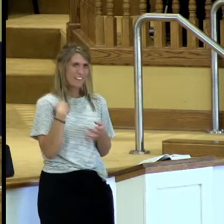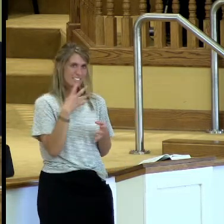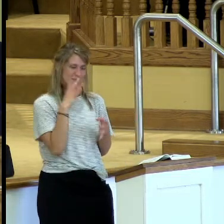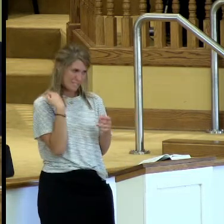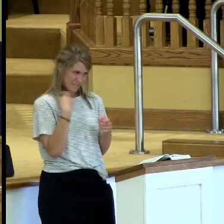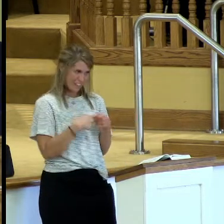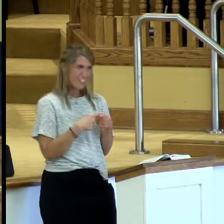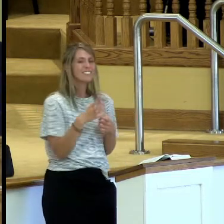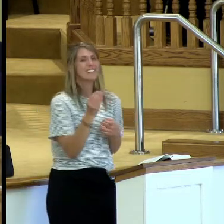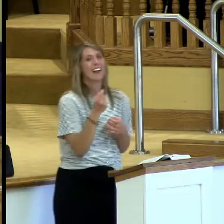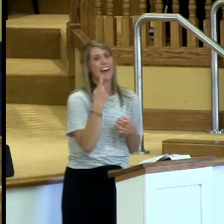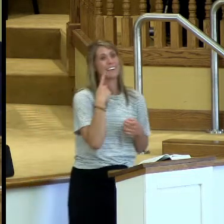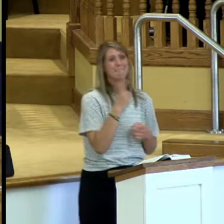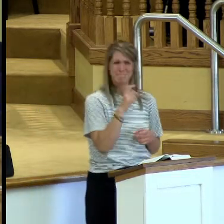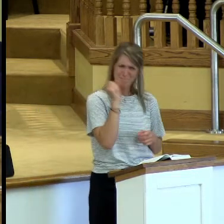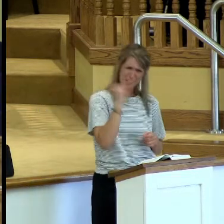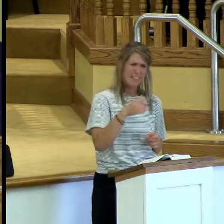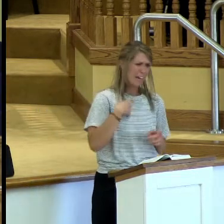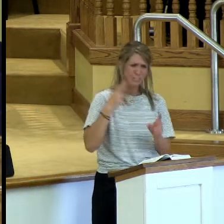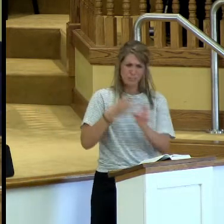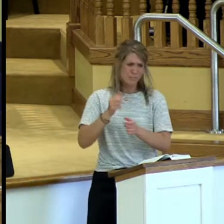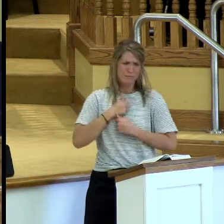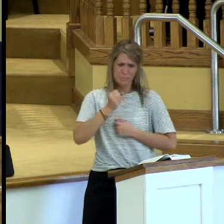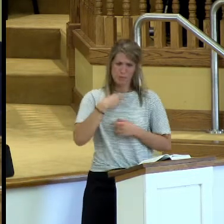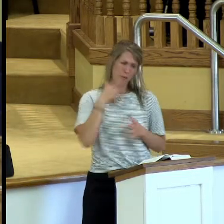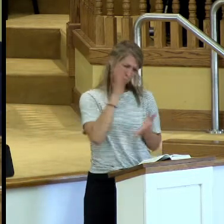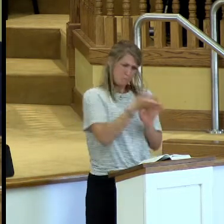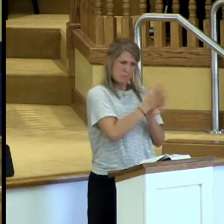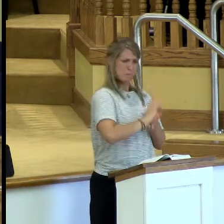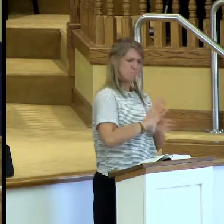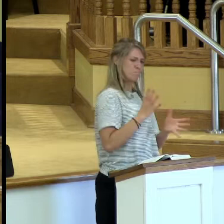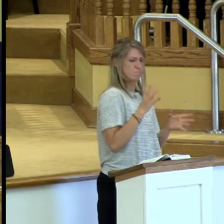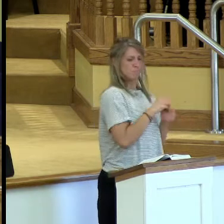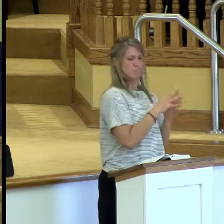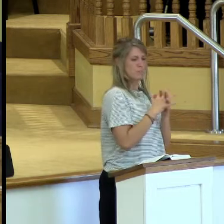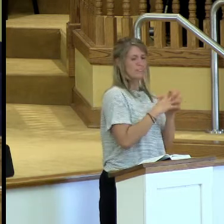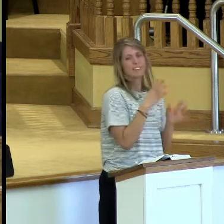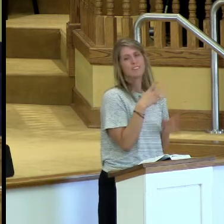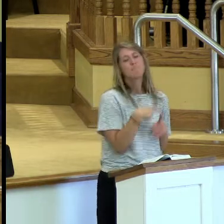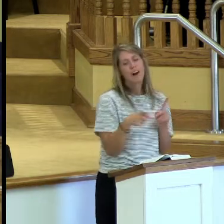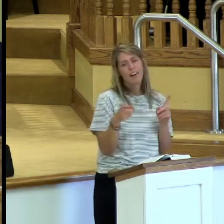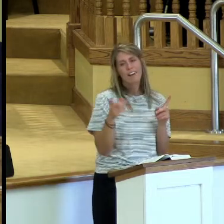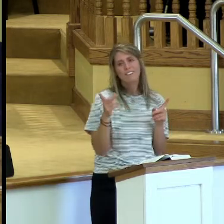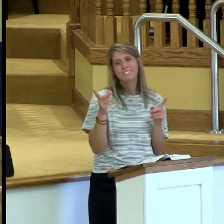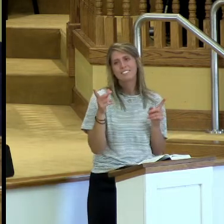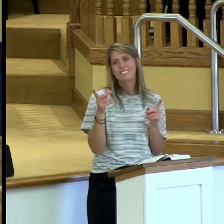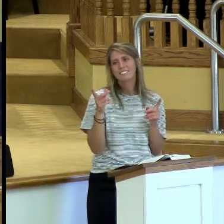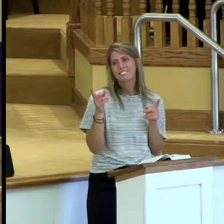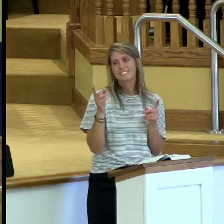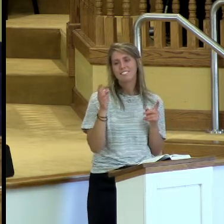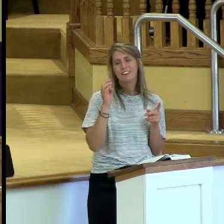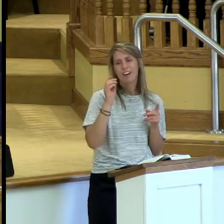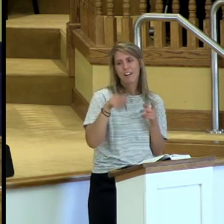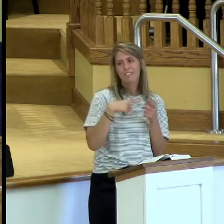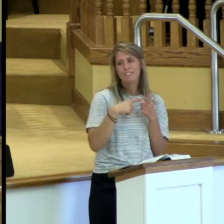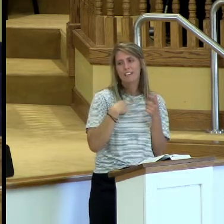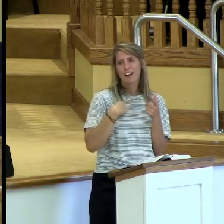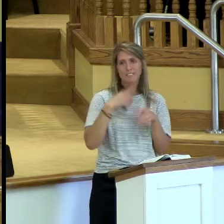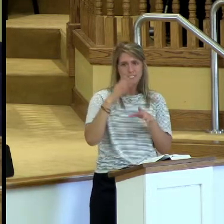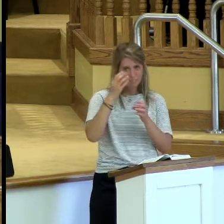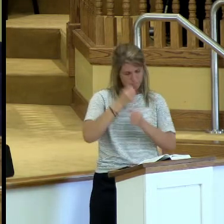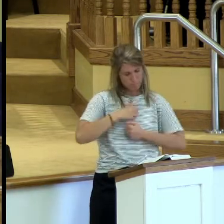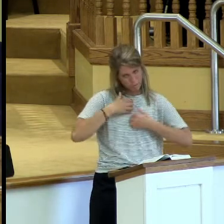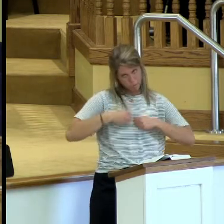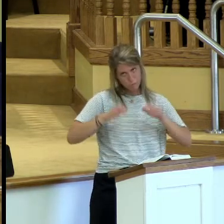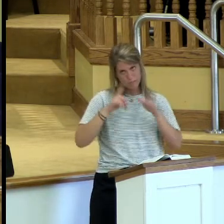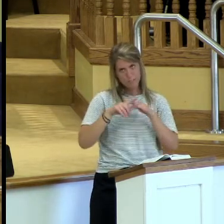about the extent of that. I was like, absolutely, that's why I joined. Well, lo and behold, whenever I surrendered my call to the mission